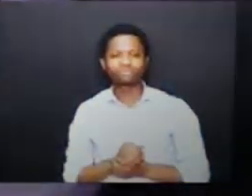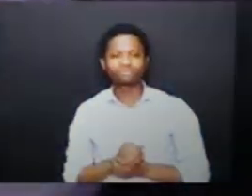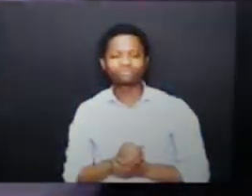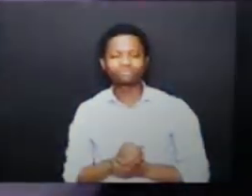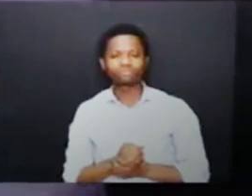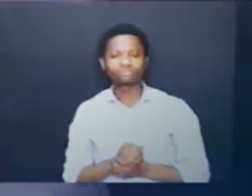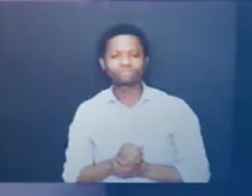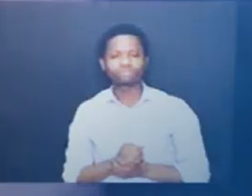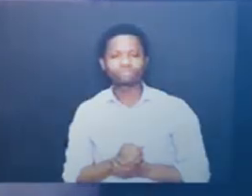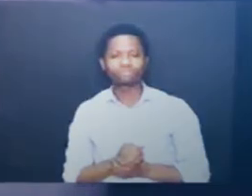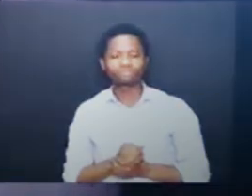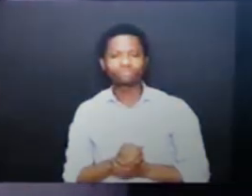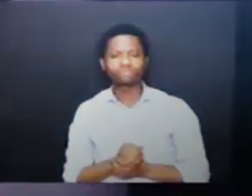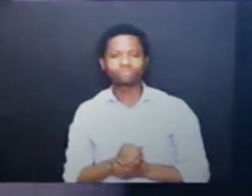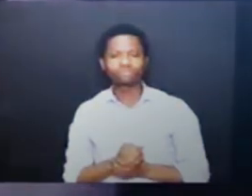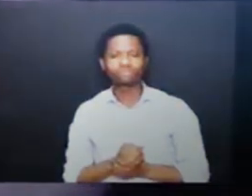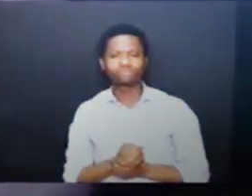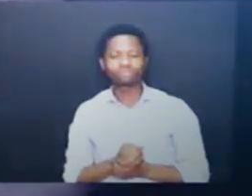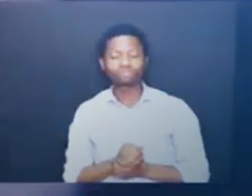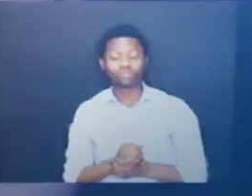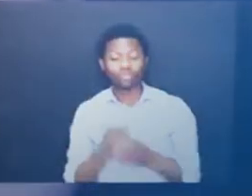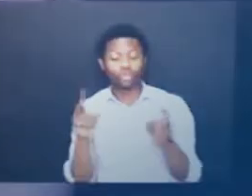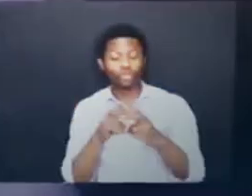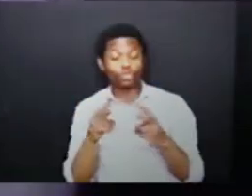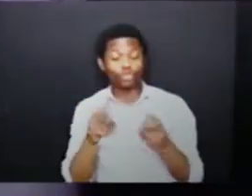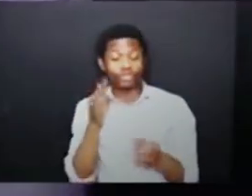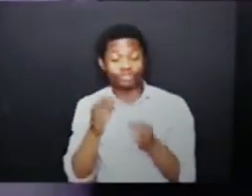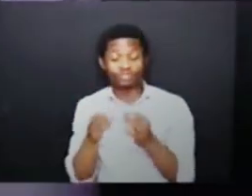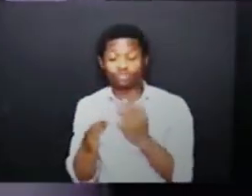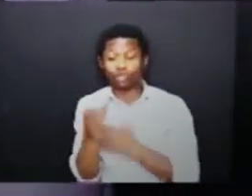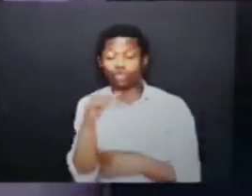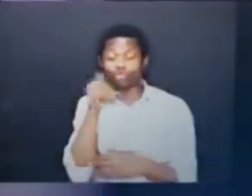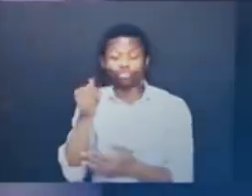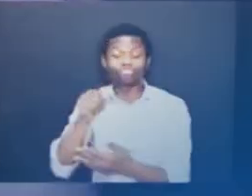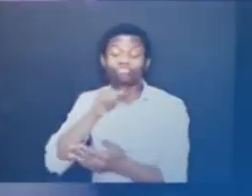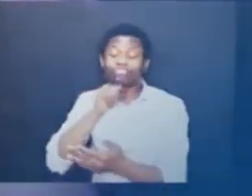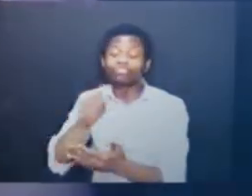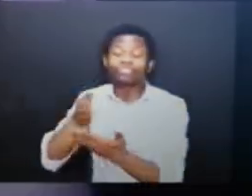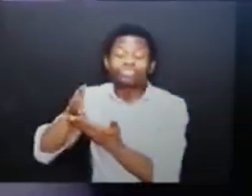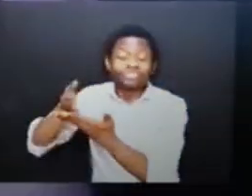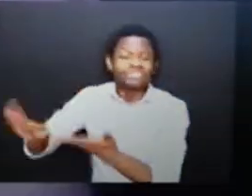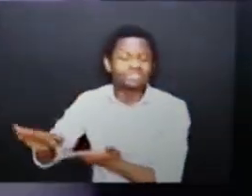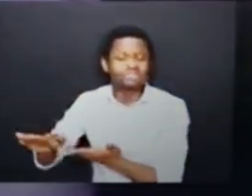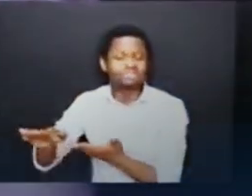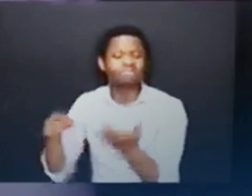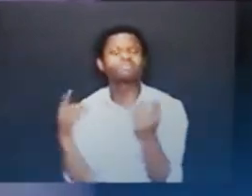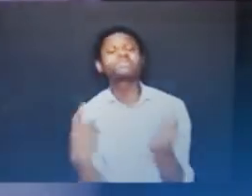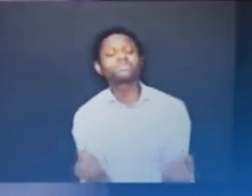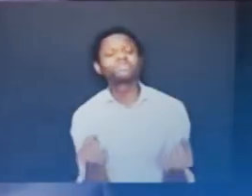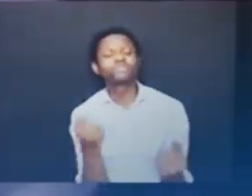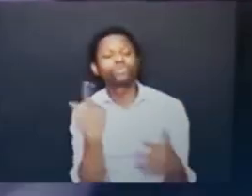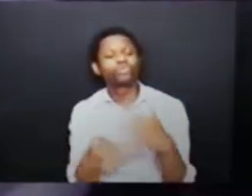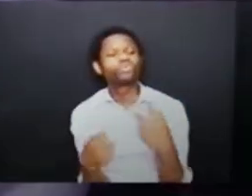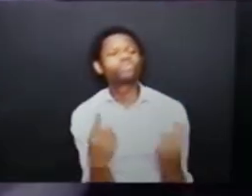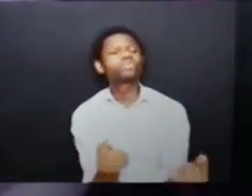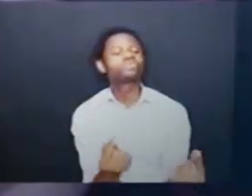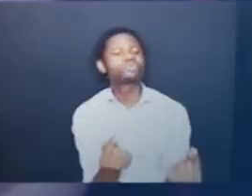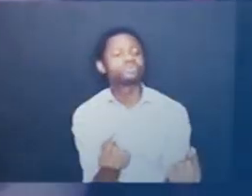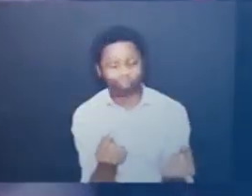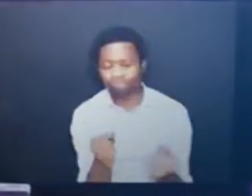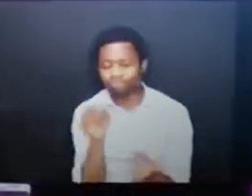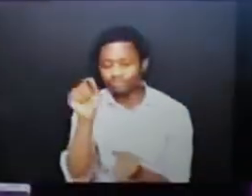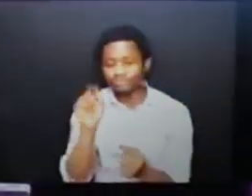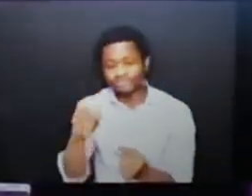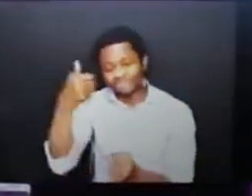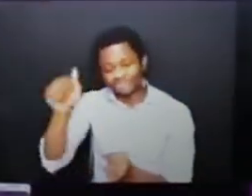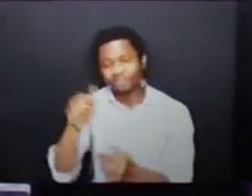wo na mere nto wo mentwene. So if God has not rejected you, what should we do? Verse 10. Nti ede na sese ye e wa ha